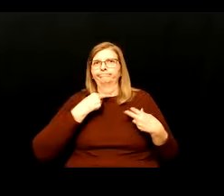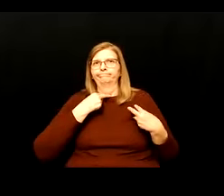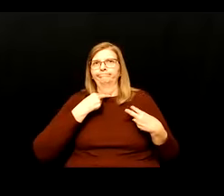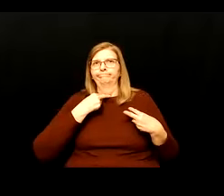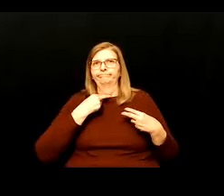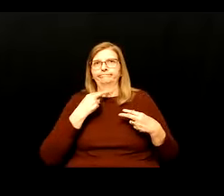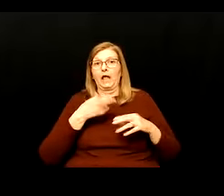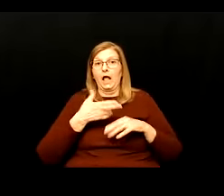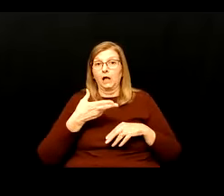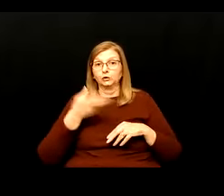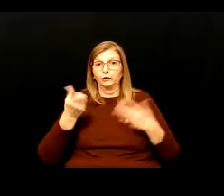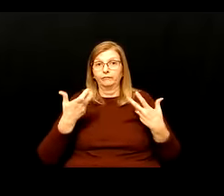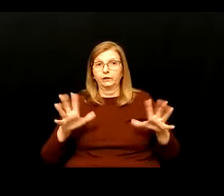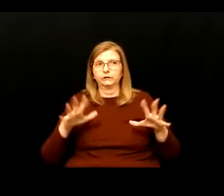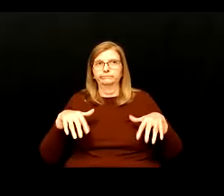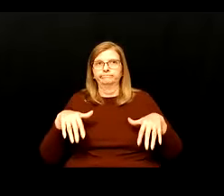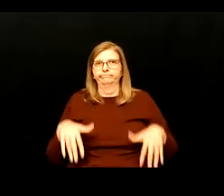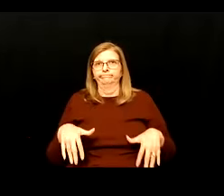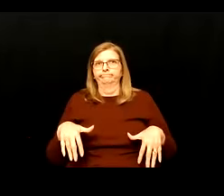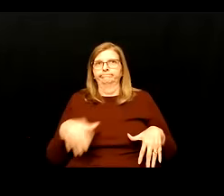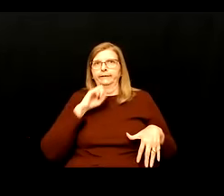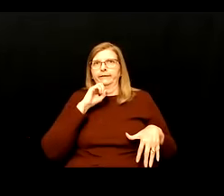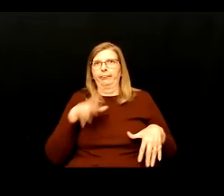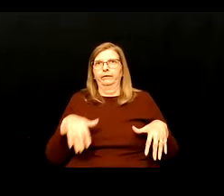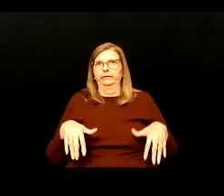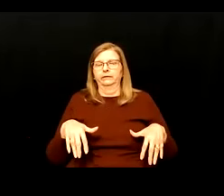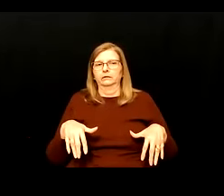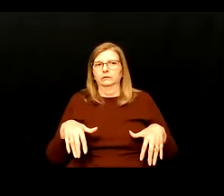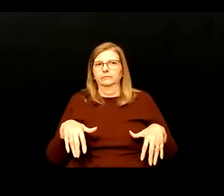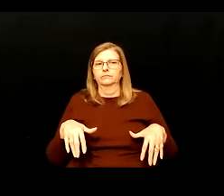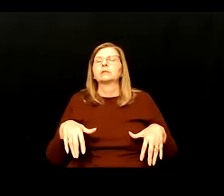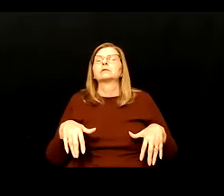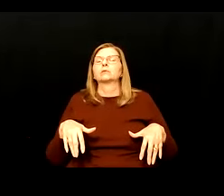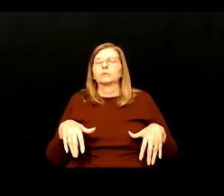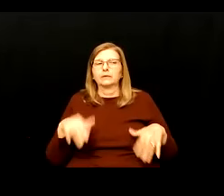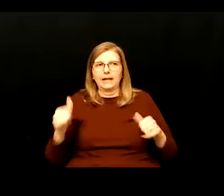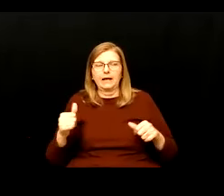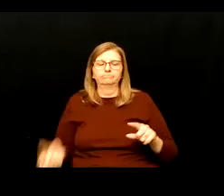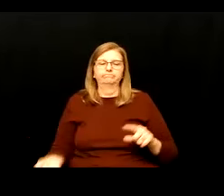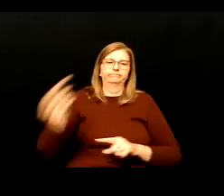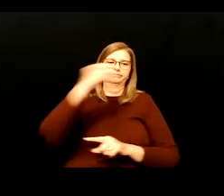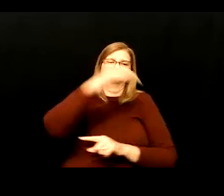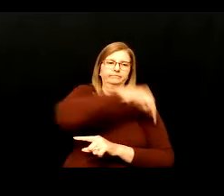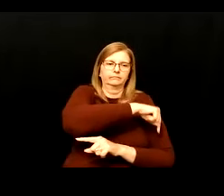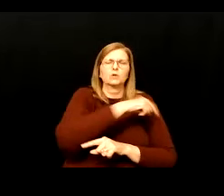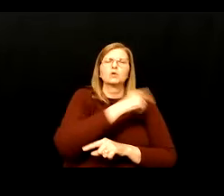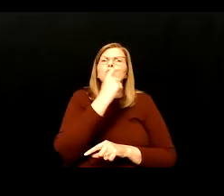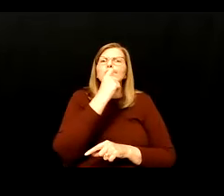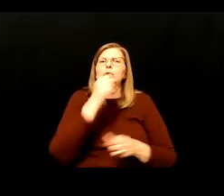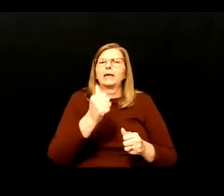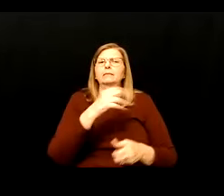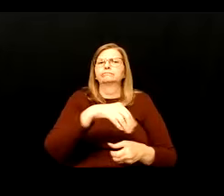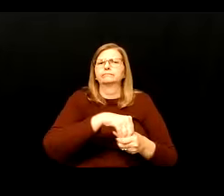high school. So now I'll go back to the screen about who can participate.